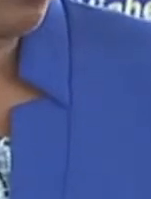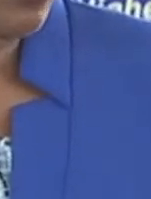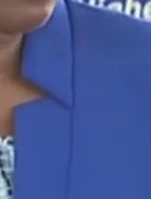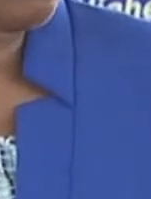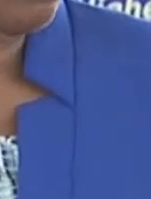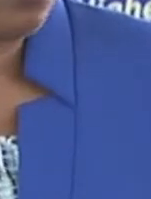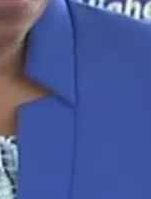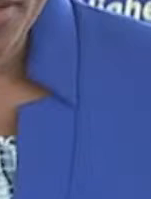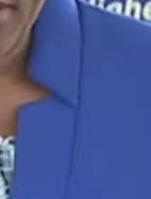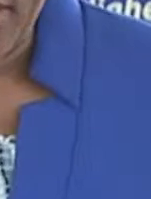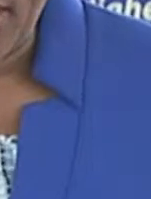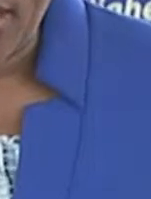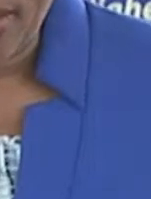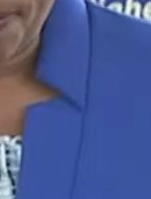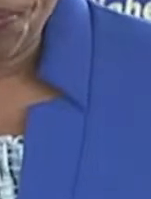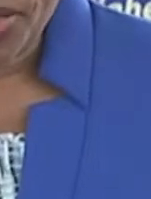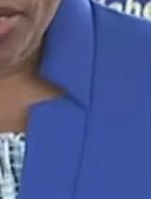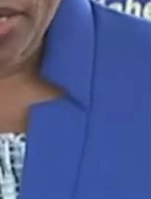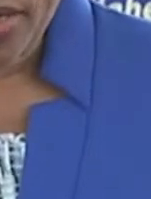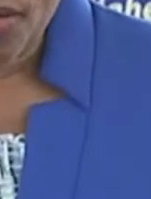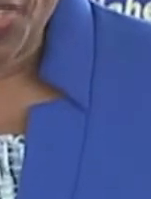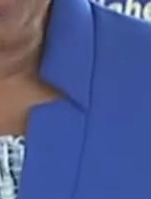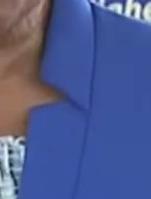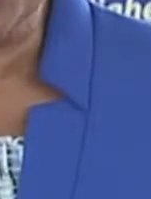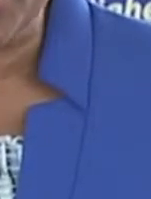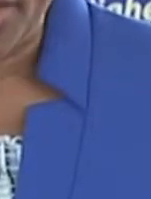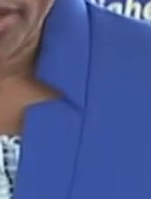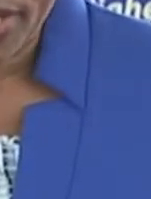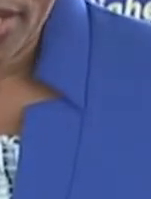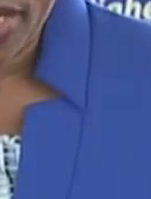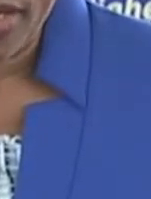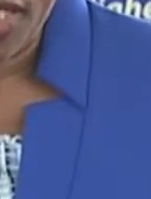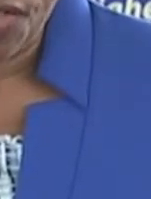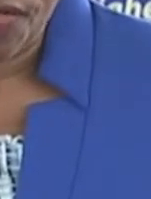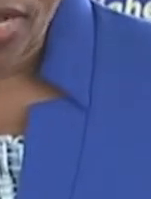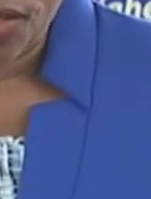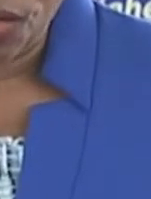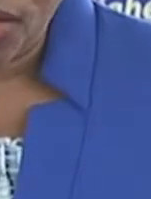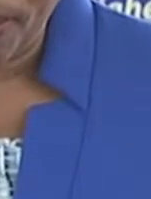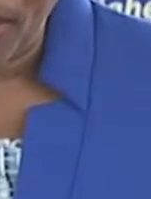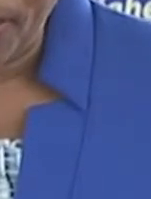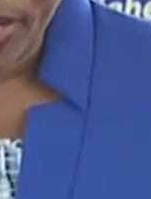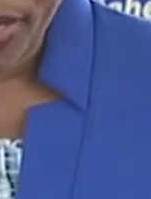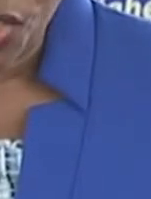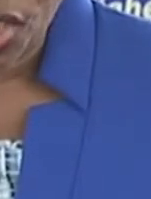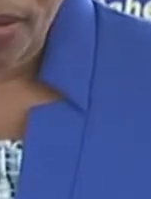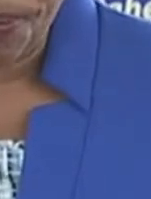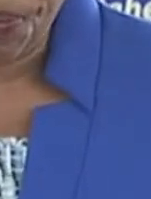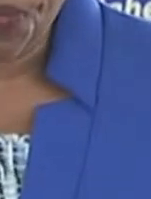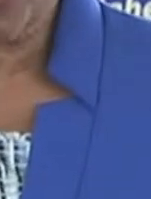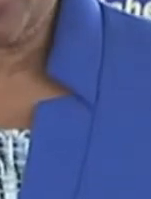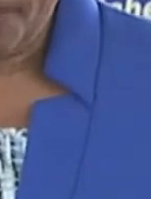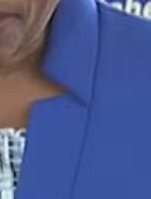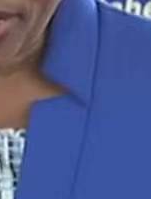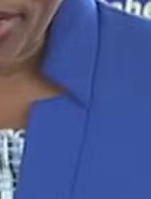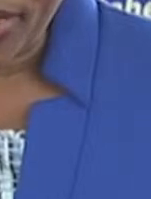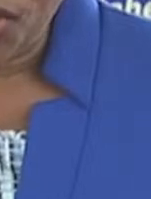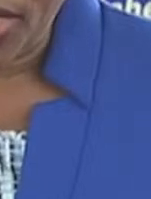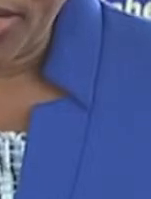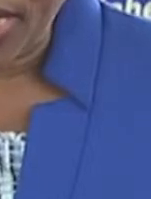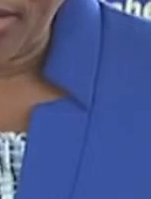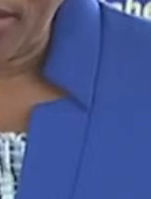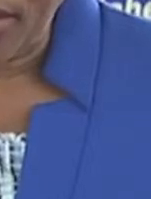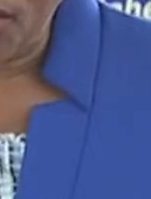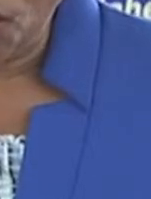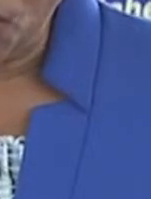part of what forms or enriches and gives value to the public lecture. Public